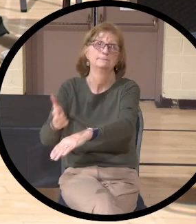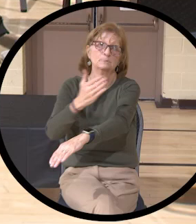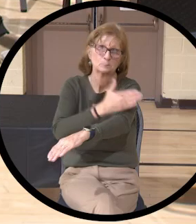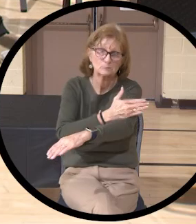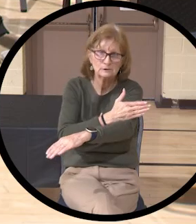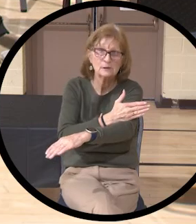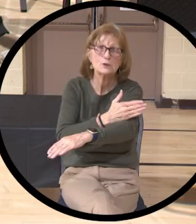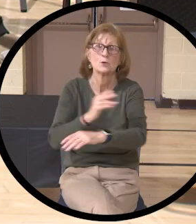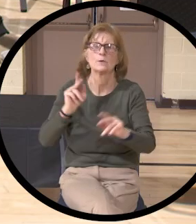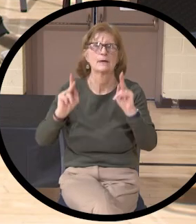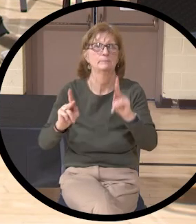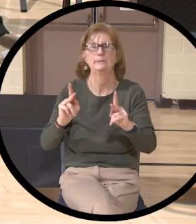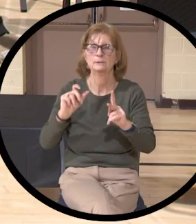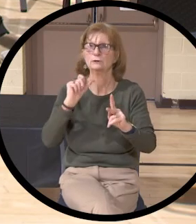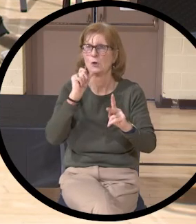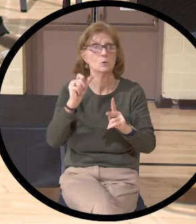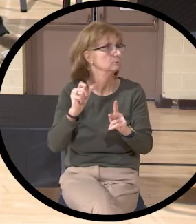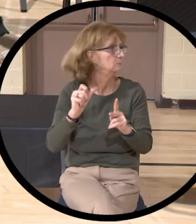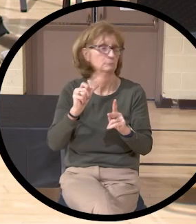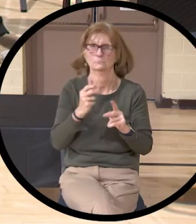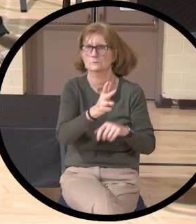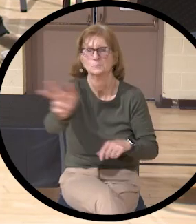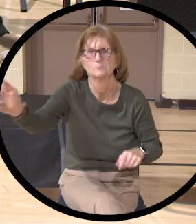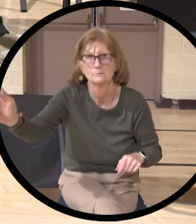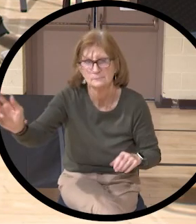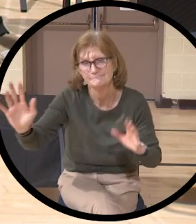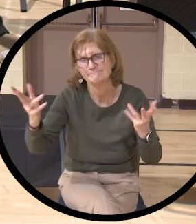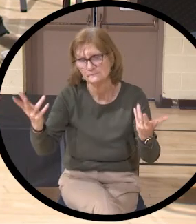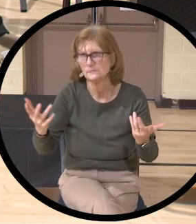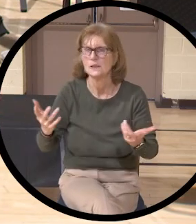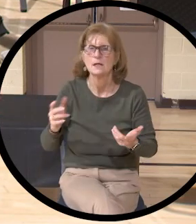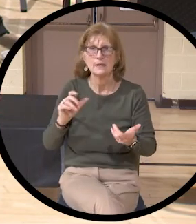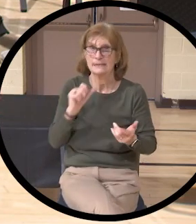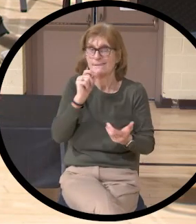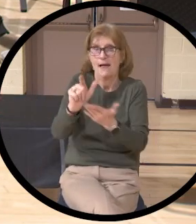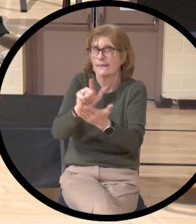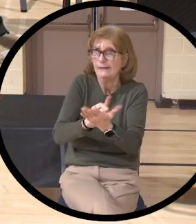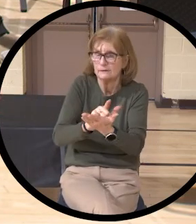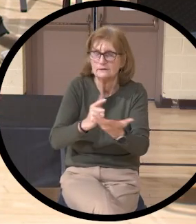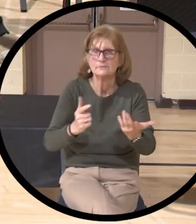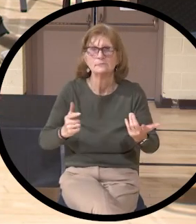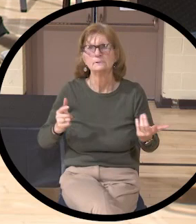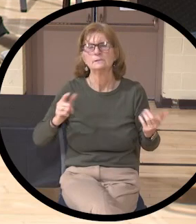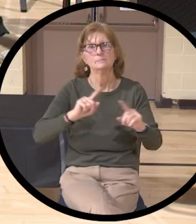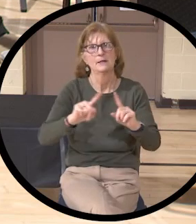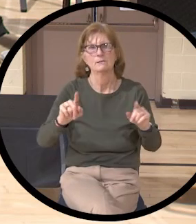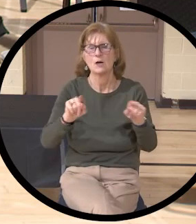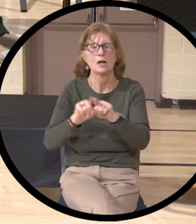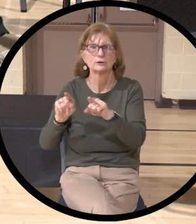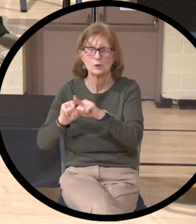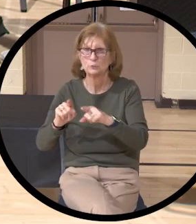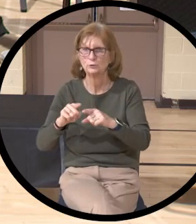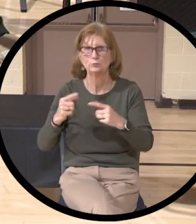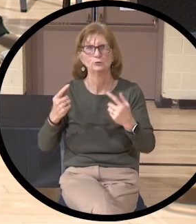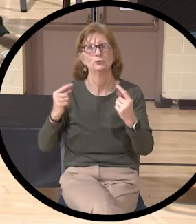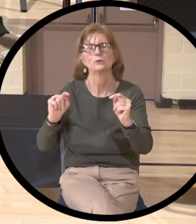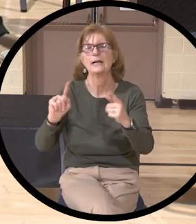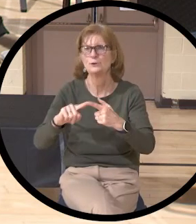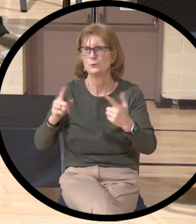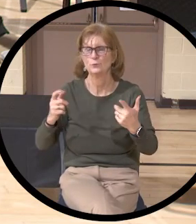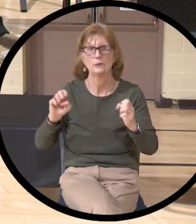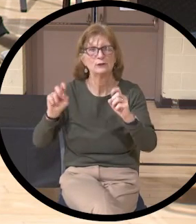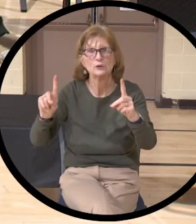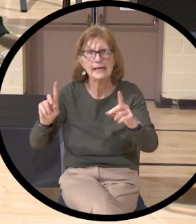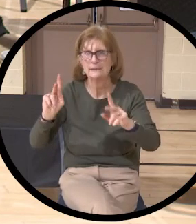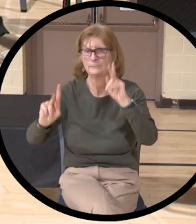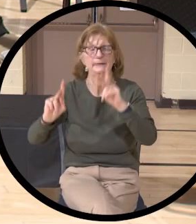discourage that kind of illegal behavior, but also advocate with the council people about getting enforcement, or not just council people, it's a